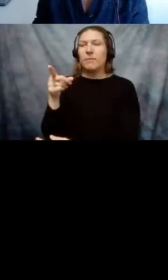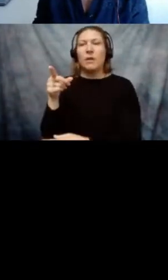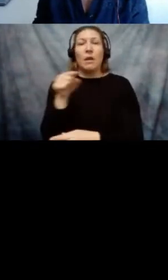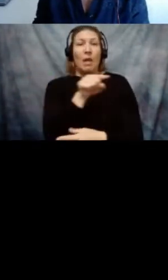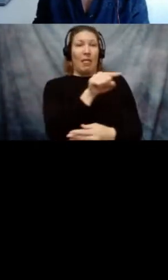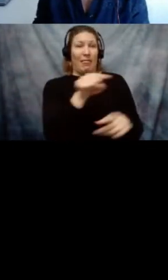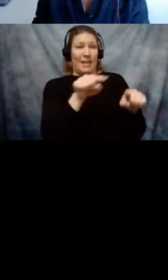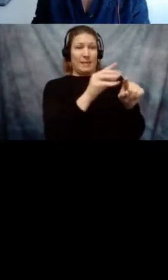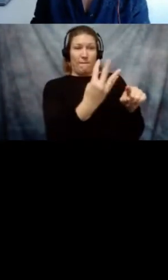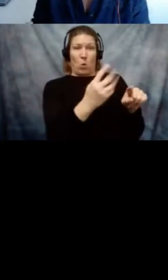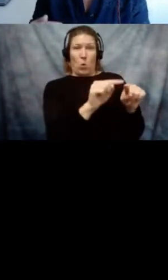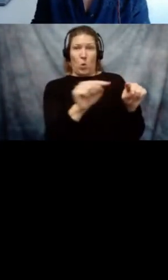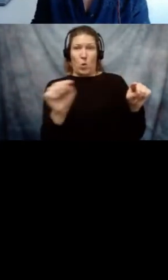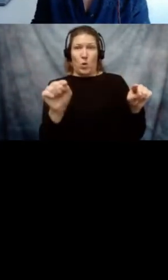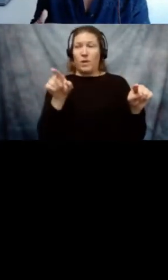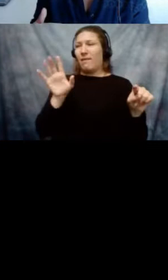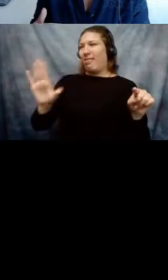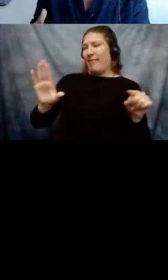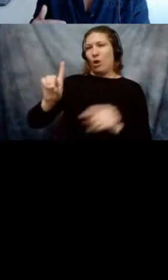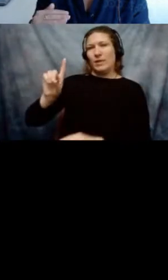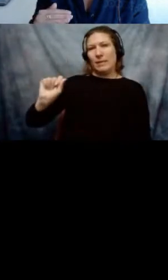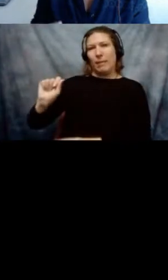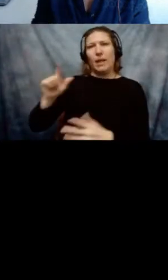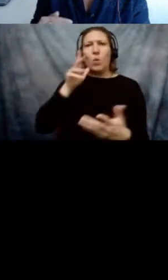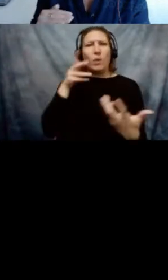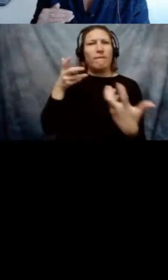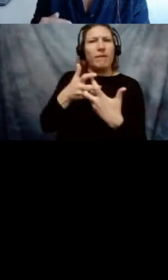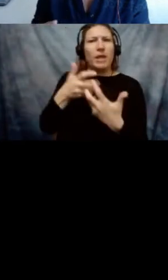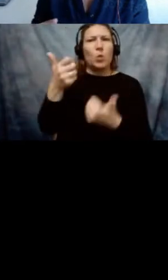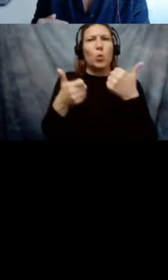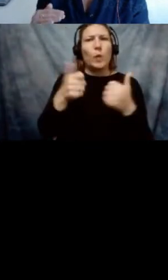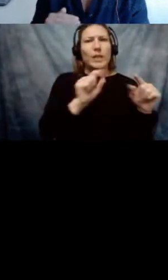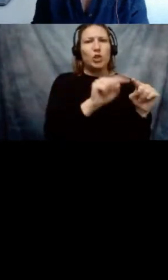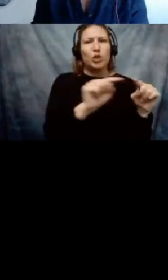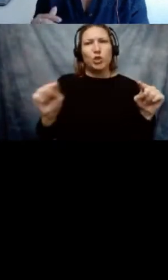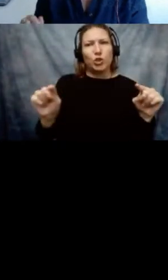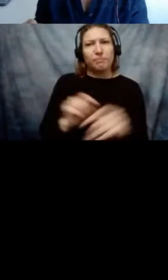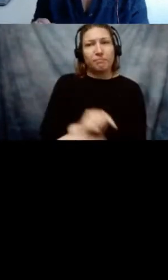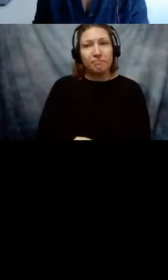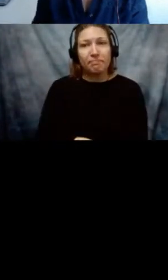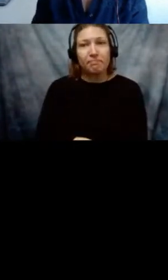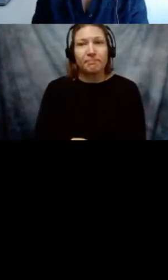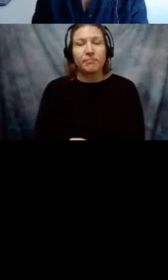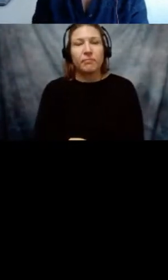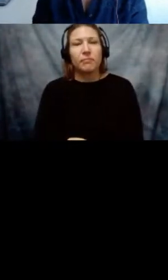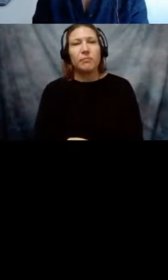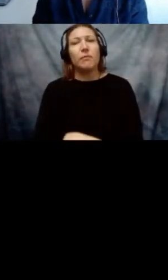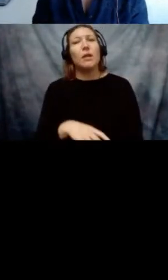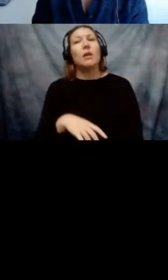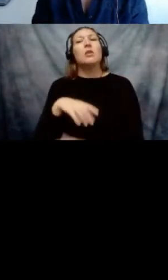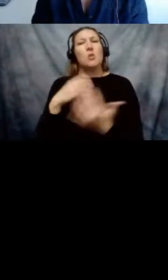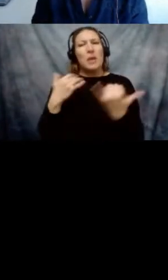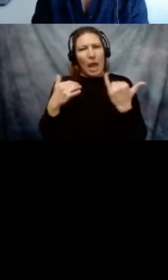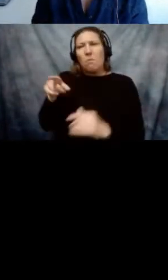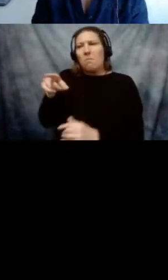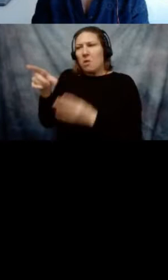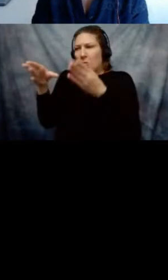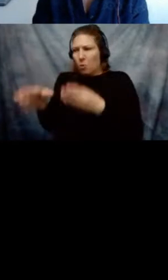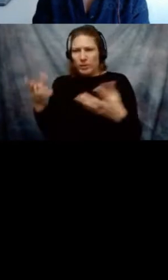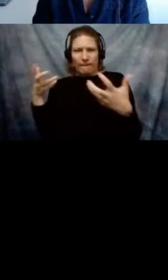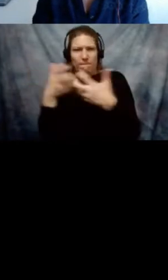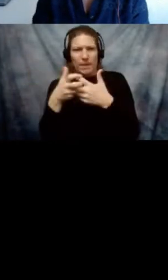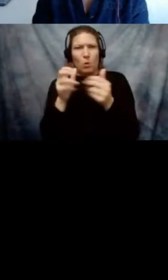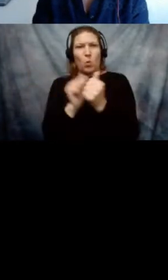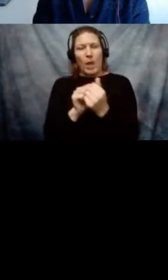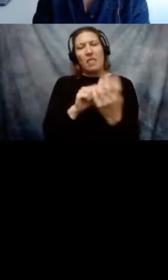under. And now I'm going to ask you to see if you can think of one example for each of the other categories. Again, just